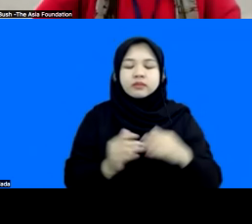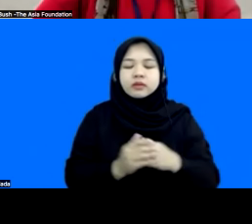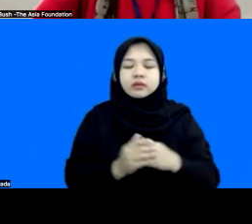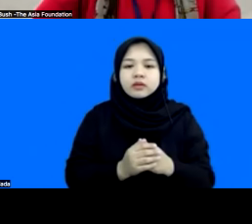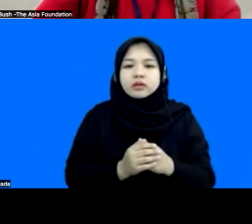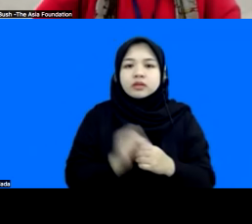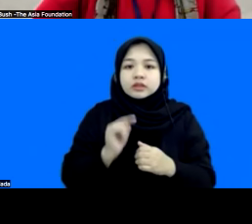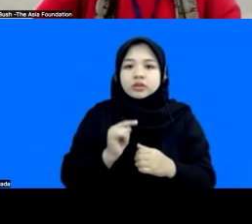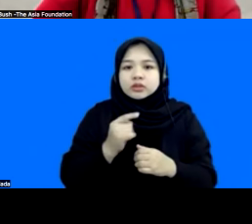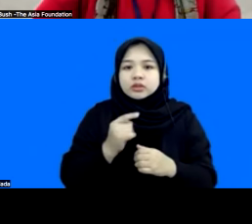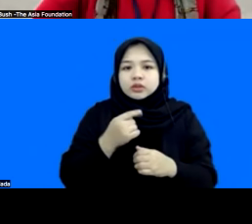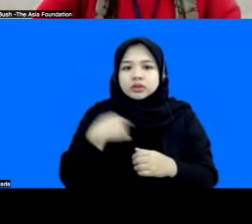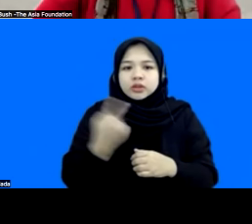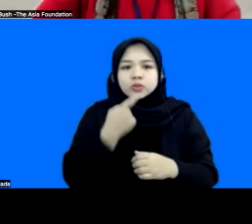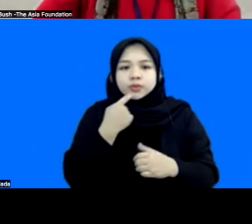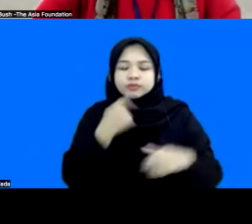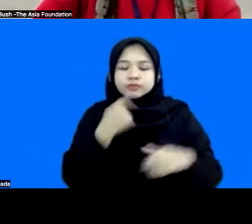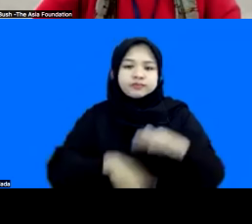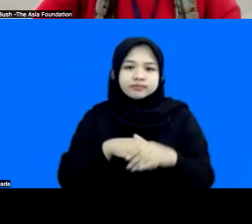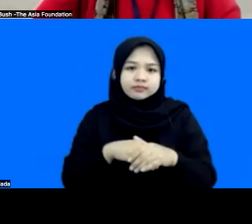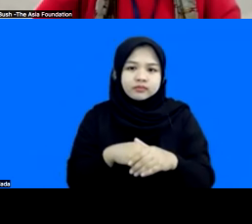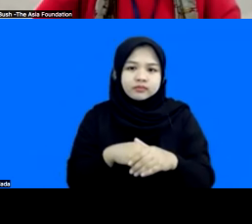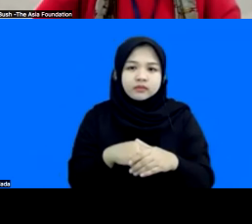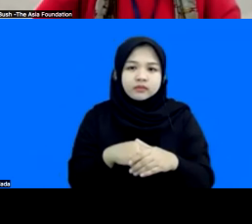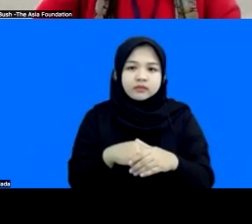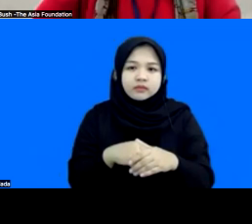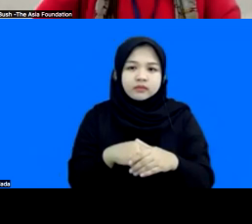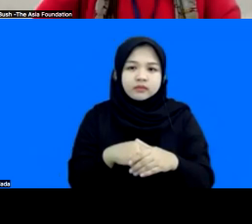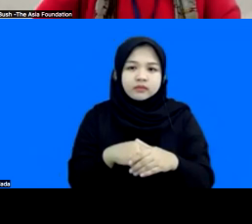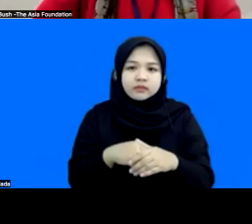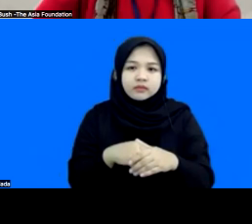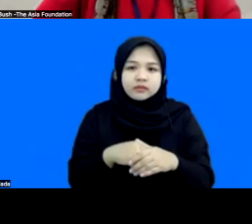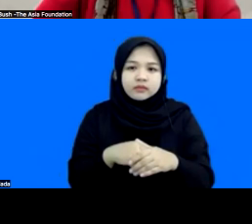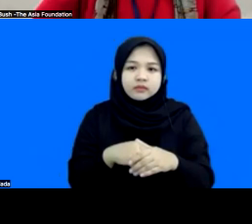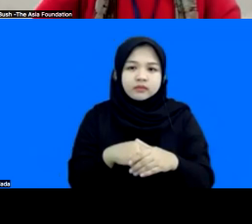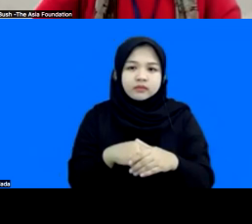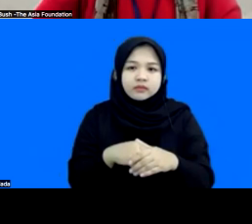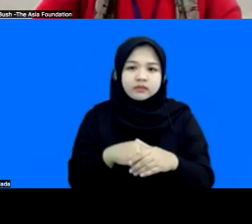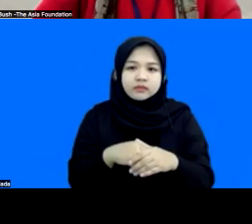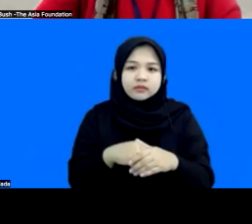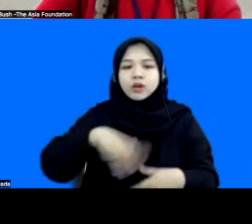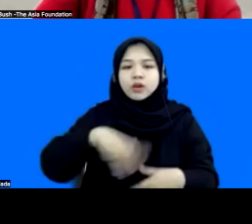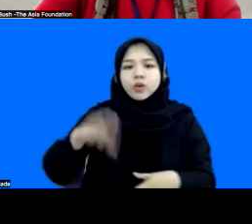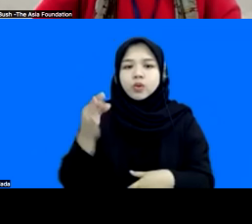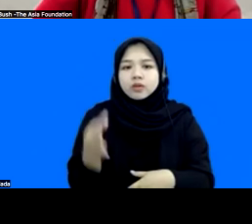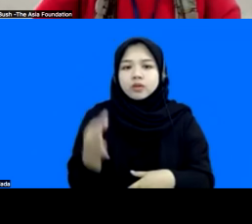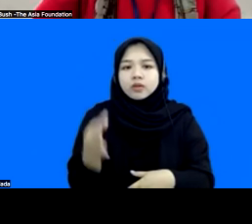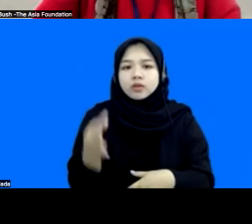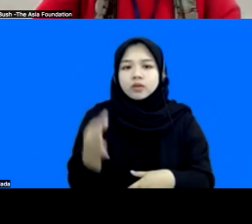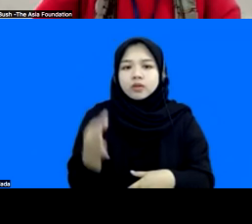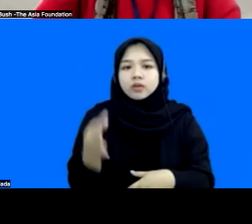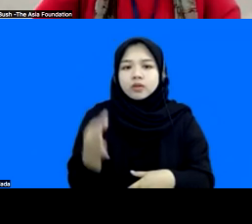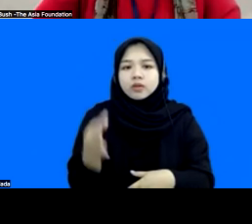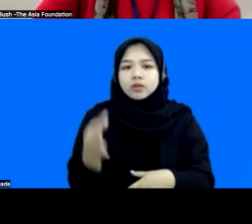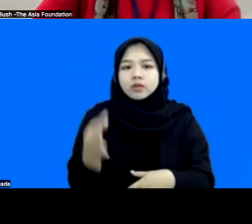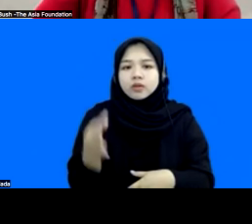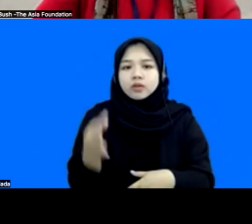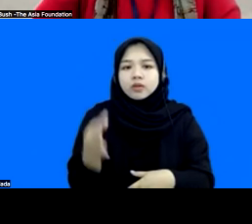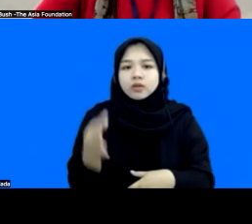fill. We posed the question, what are the challenges of inclusion in urban spaces from the perspectives of those experiencing